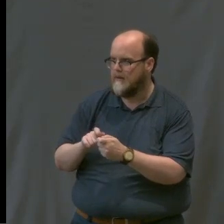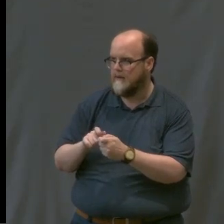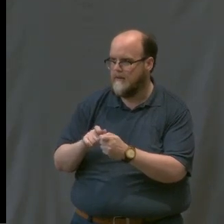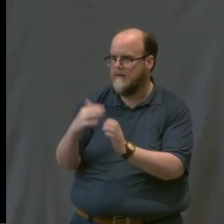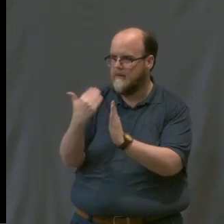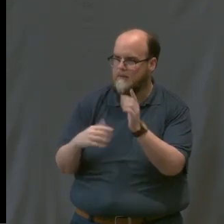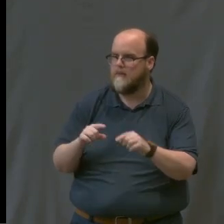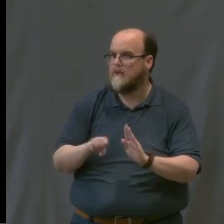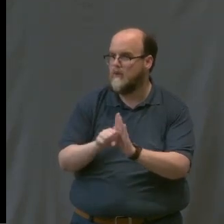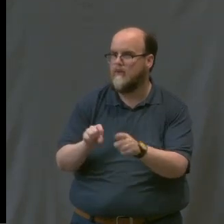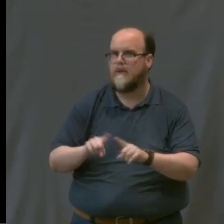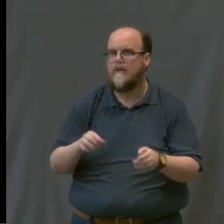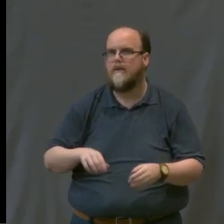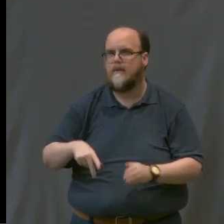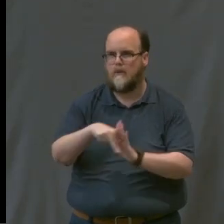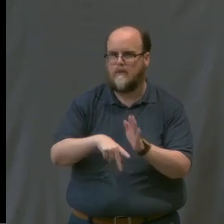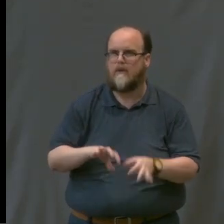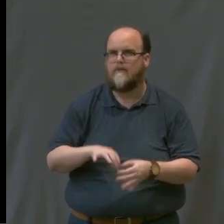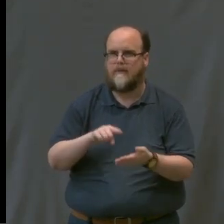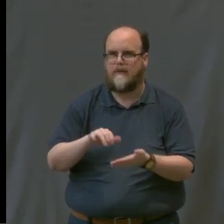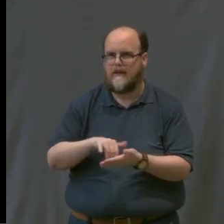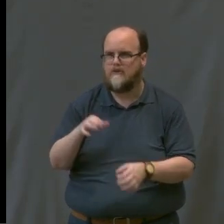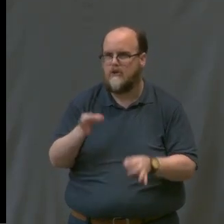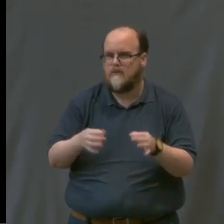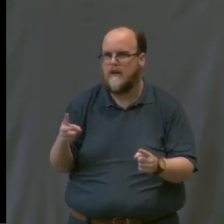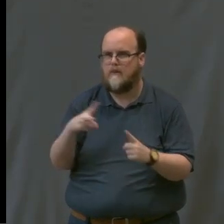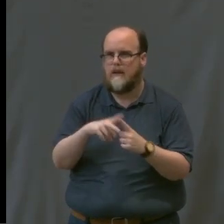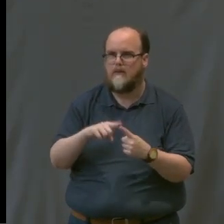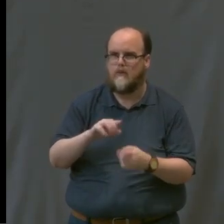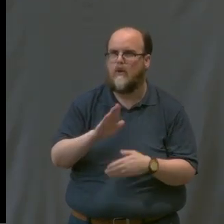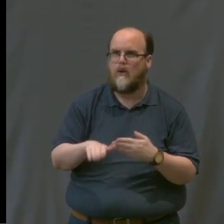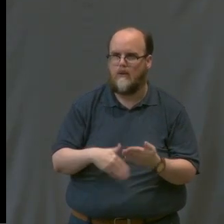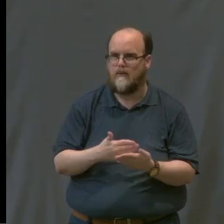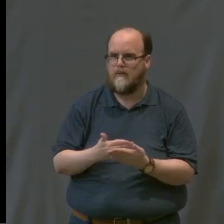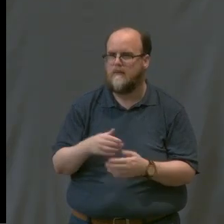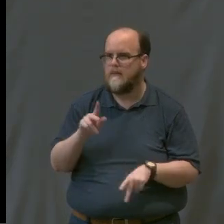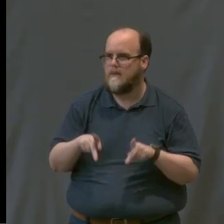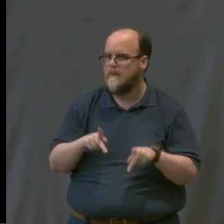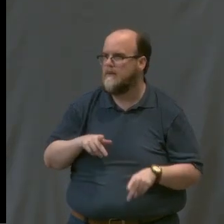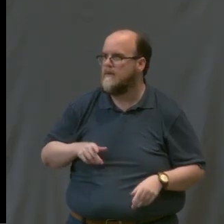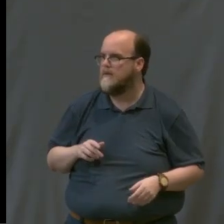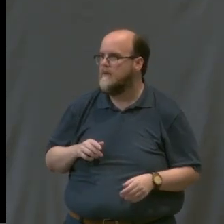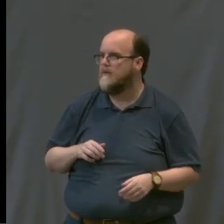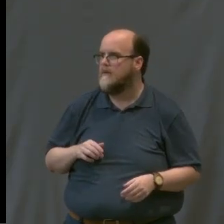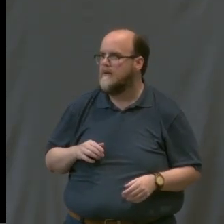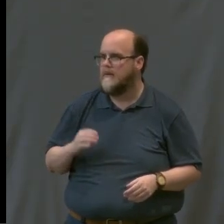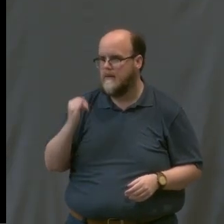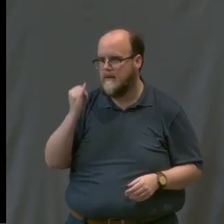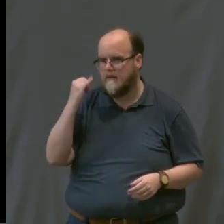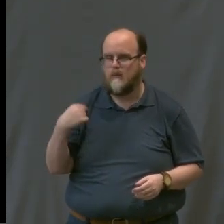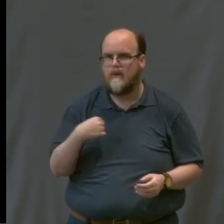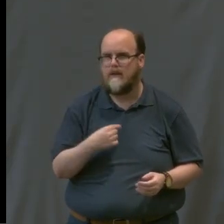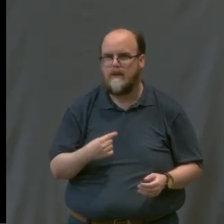instance, but the principles of this judgment apply to all of evil. And if we decide we're going